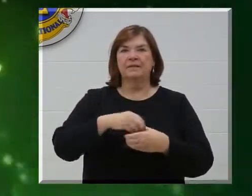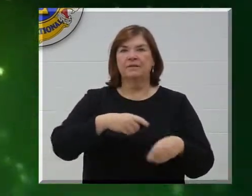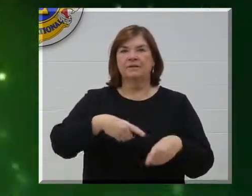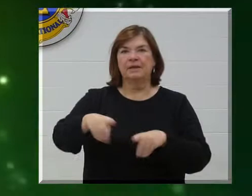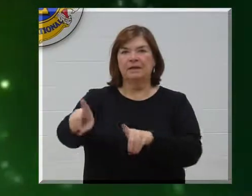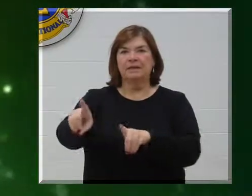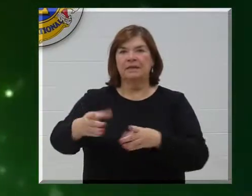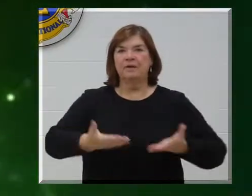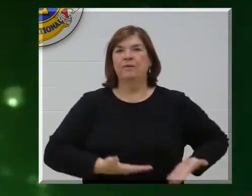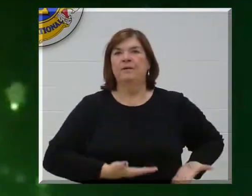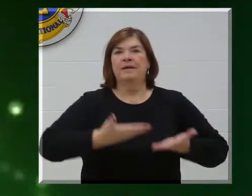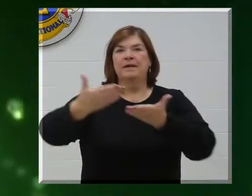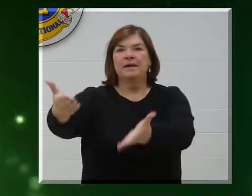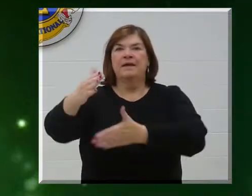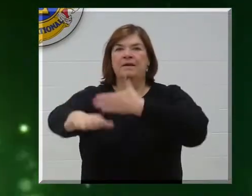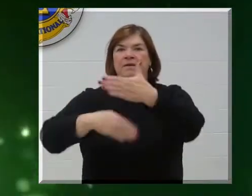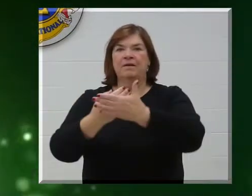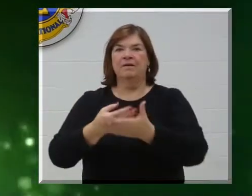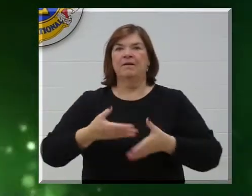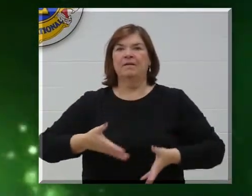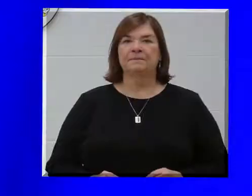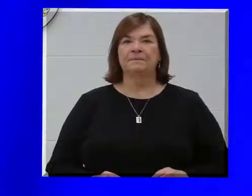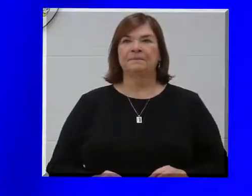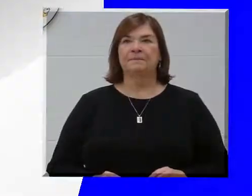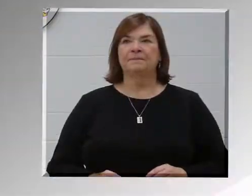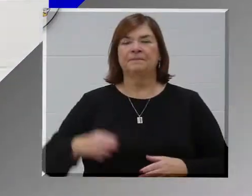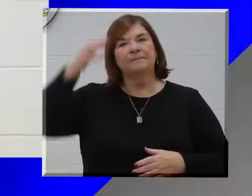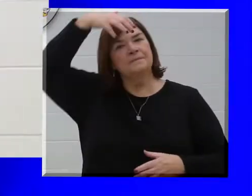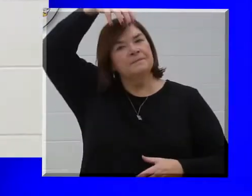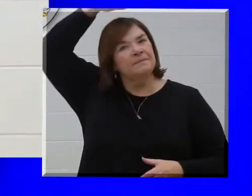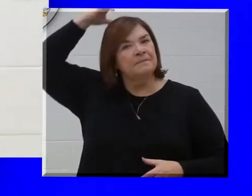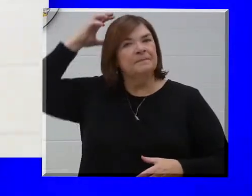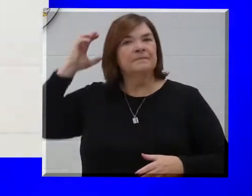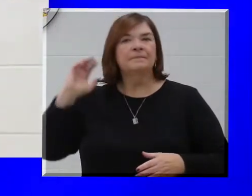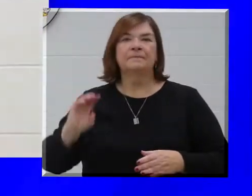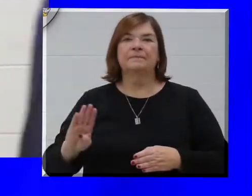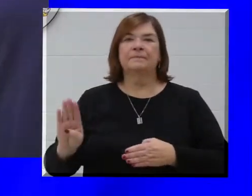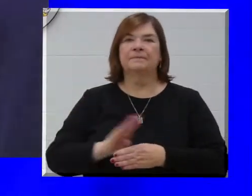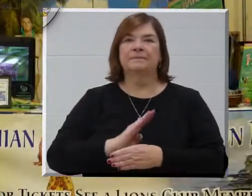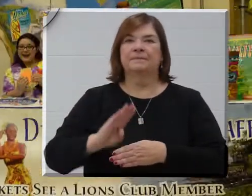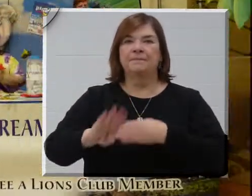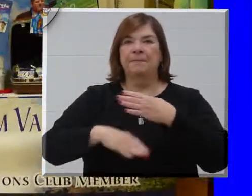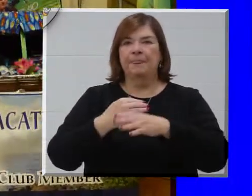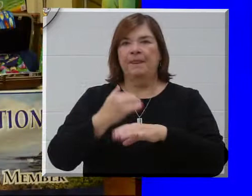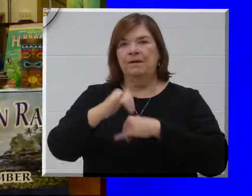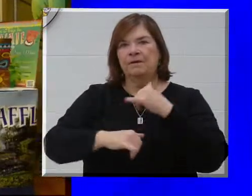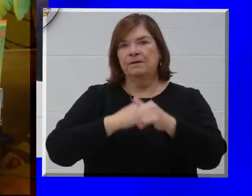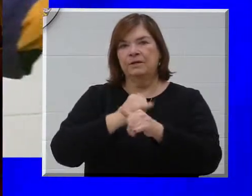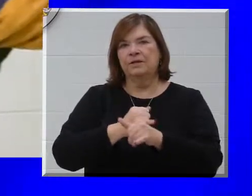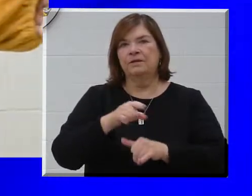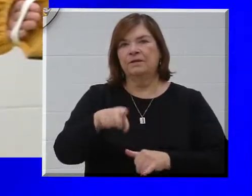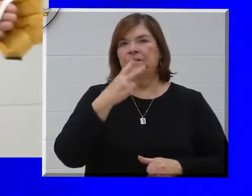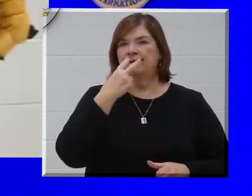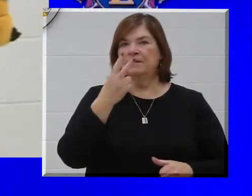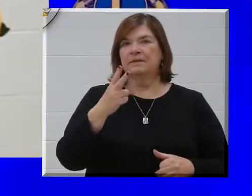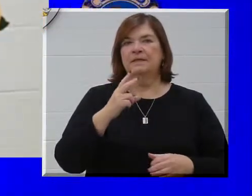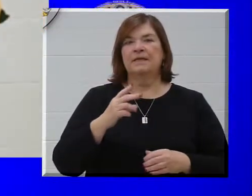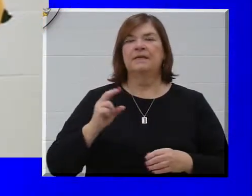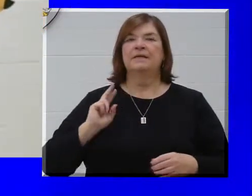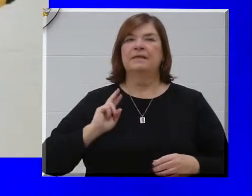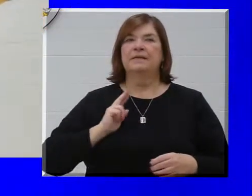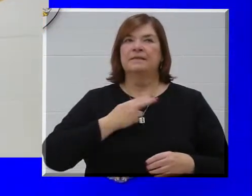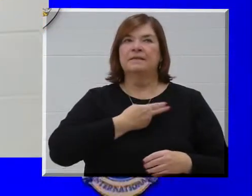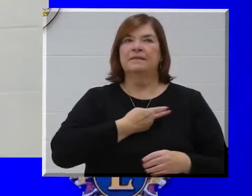away. So follow your dream. The Wauconda Lions are active all year. You'll find us at events